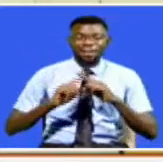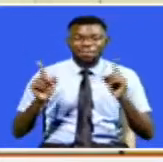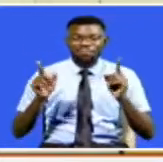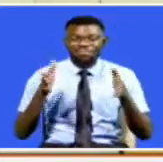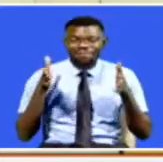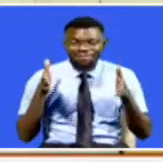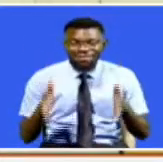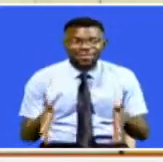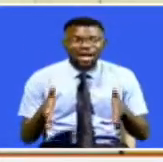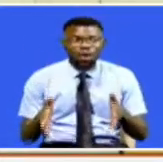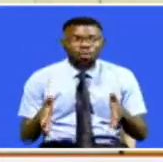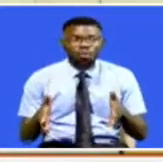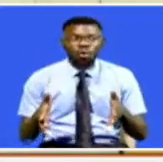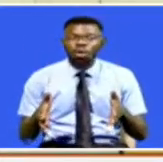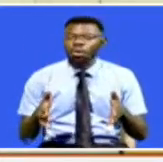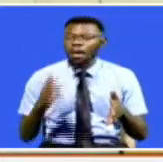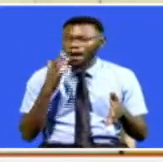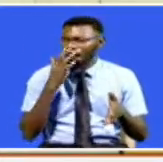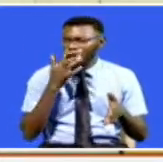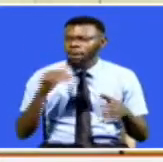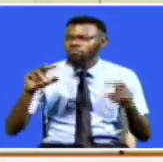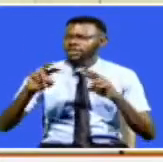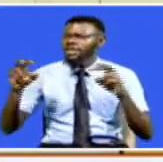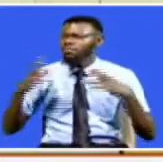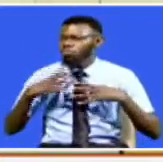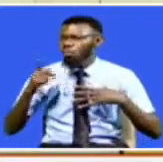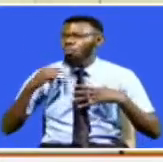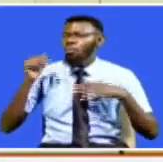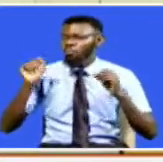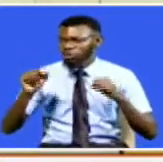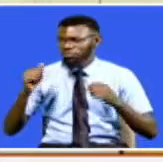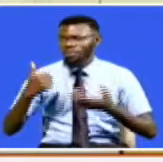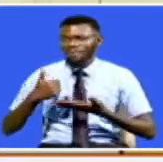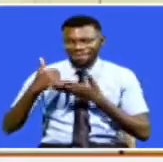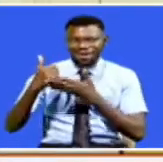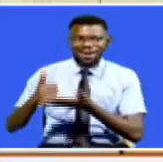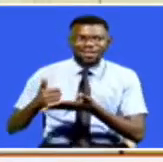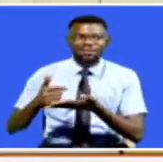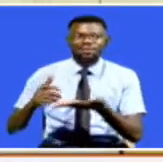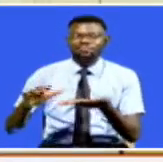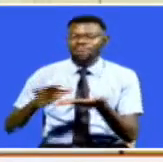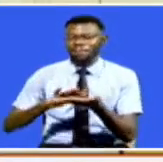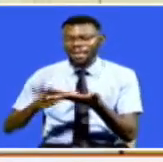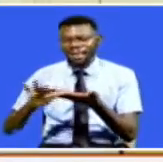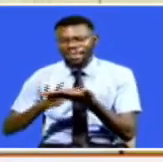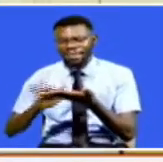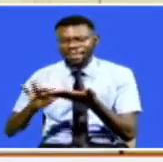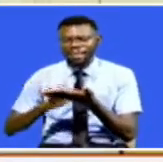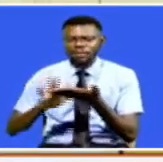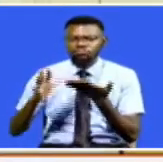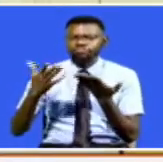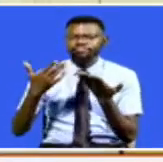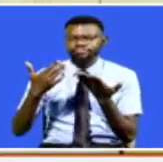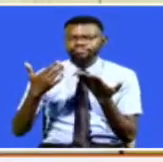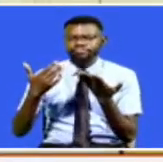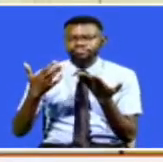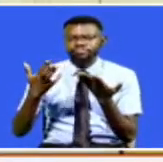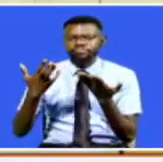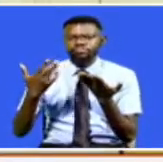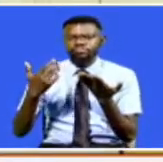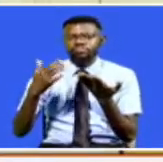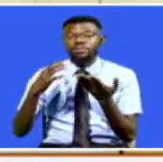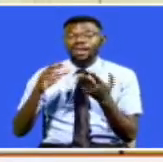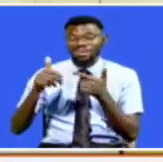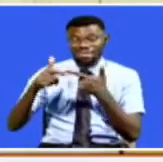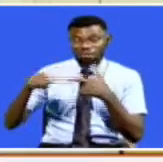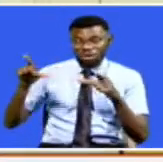identifying those people who can do it within the country. So once we bring them together, then this is, has been